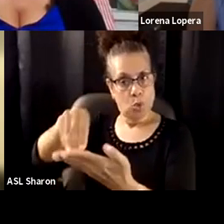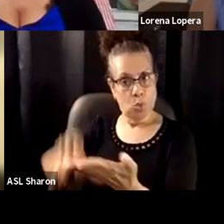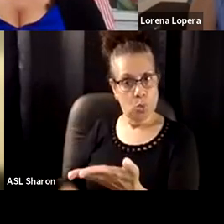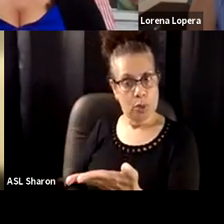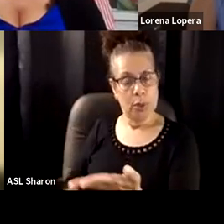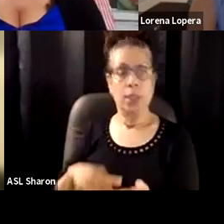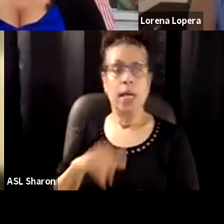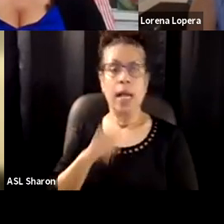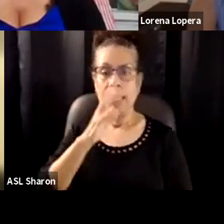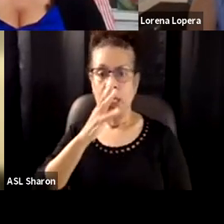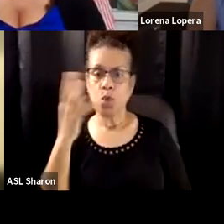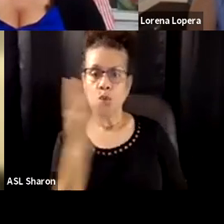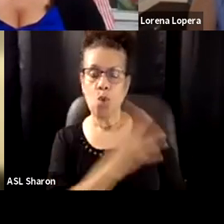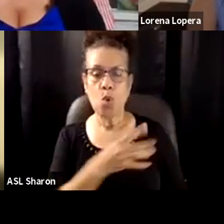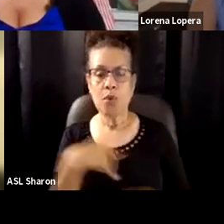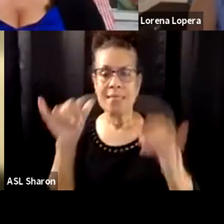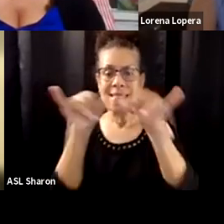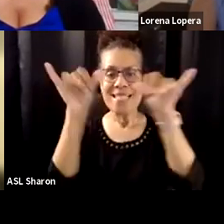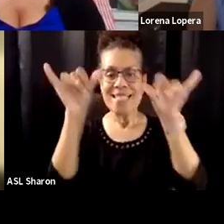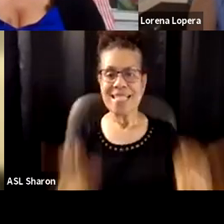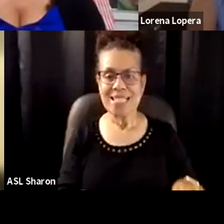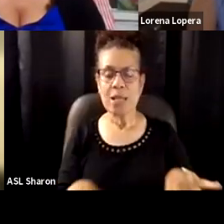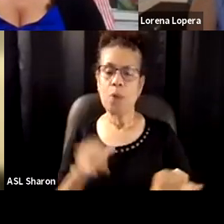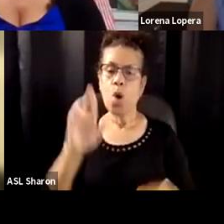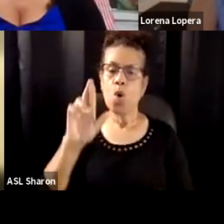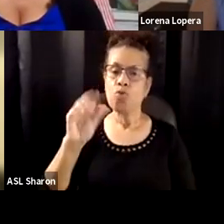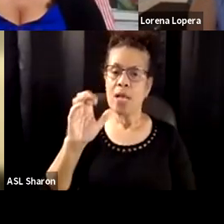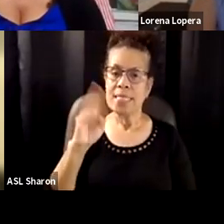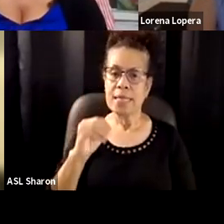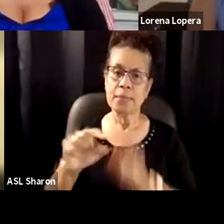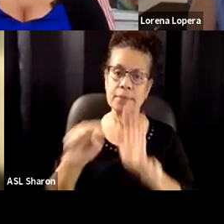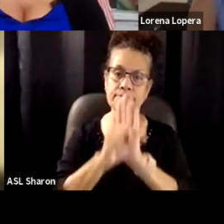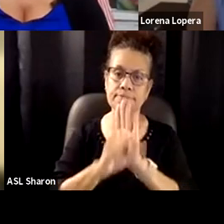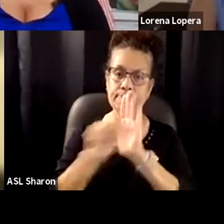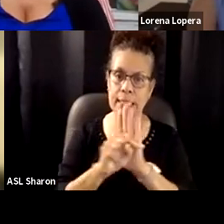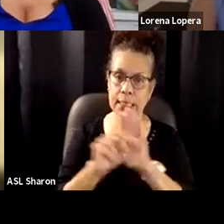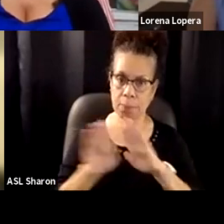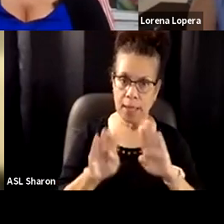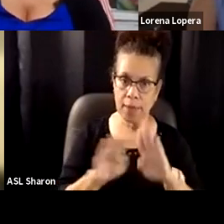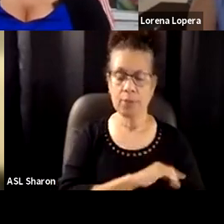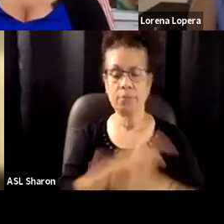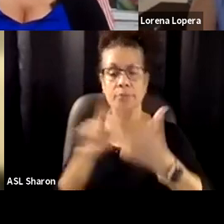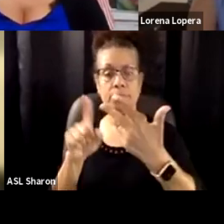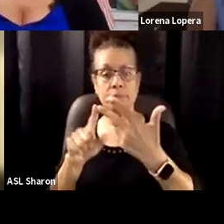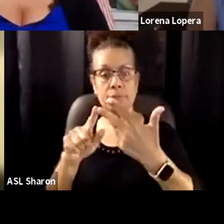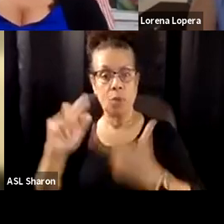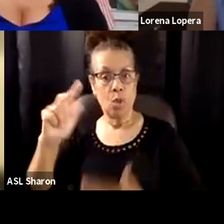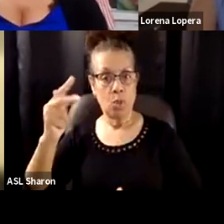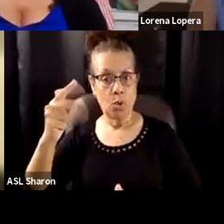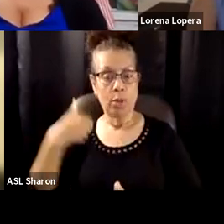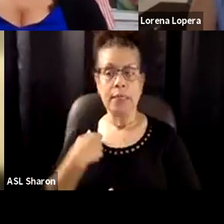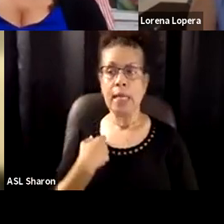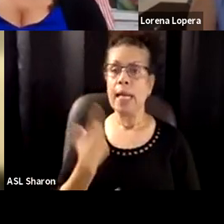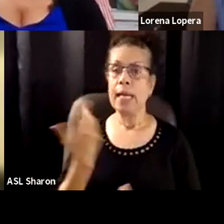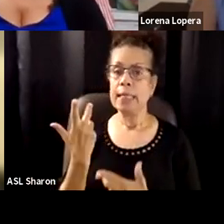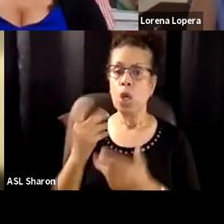underlying systemic issues of racism and other root causes of negative behavior and three a nascent community